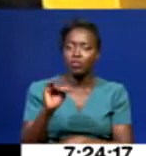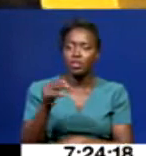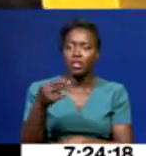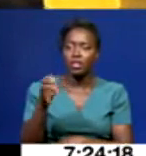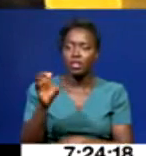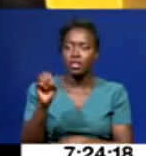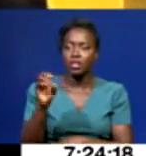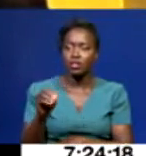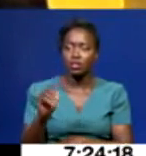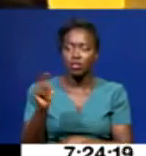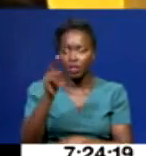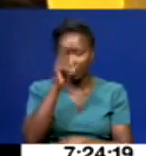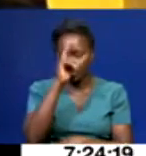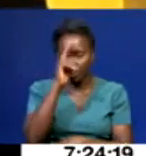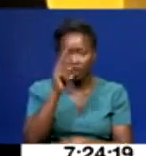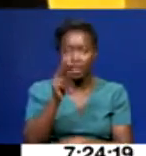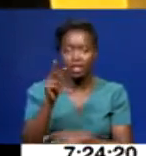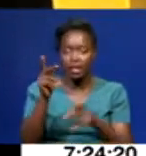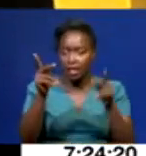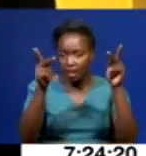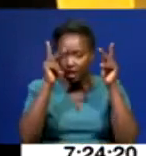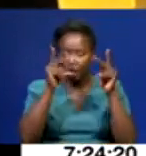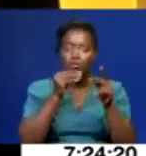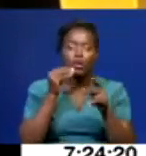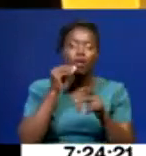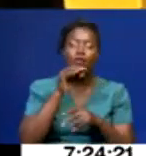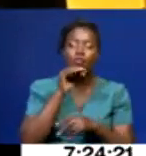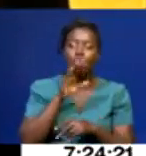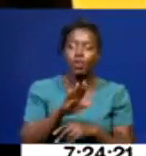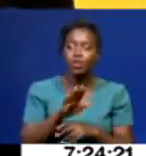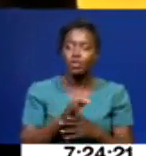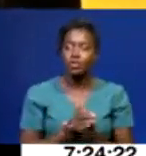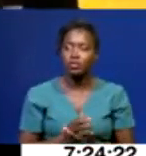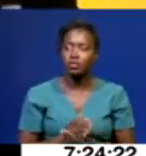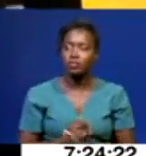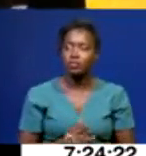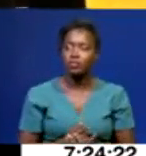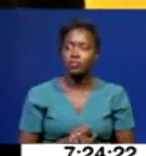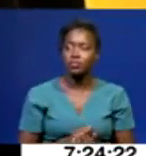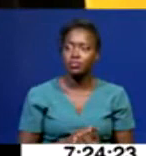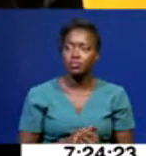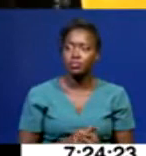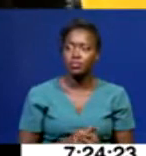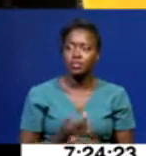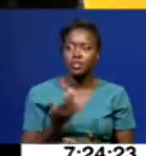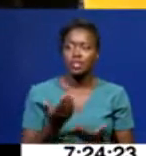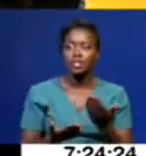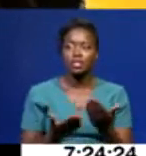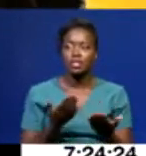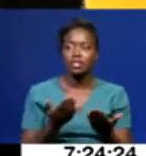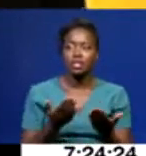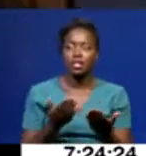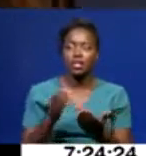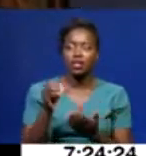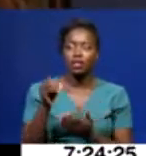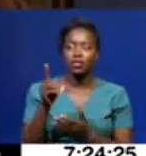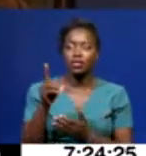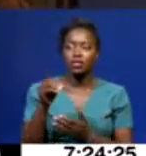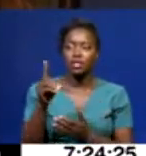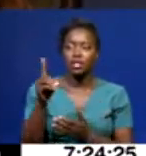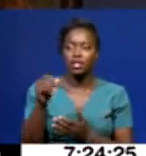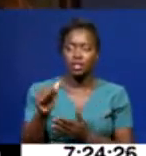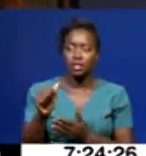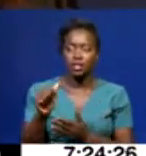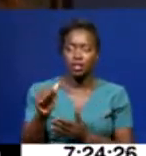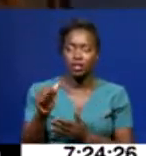Police na wachezaji wa Kakamega Homeboys Robinson Kamura na Moses Shuma. Aidha, Richard Odada, Eric